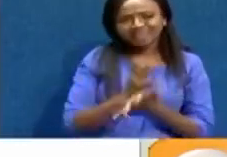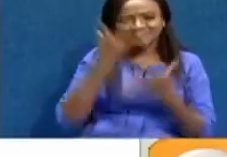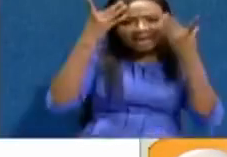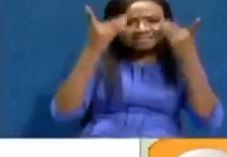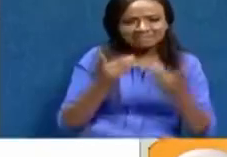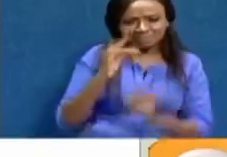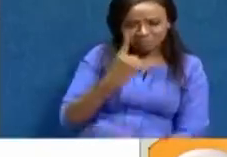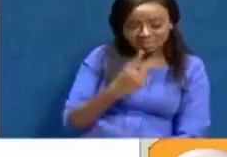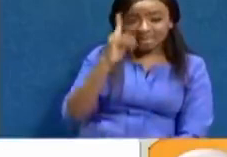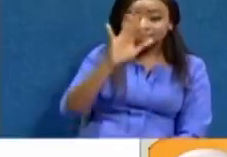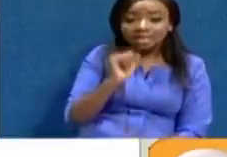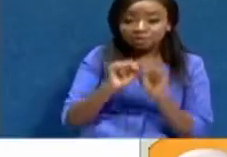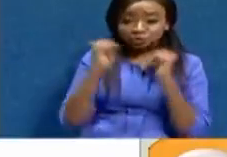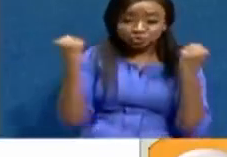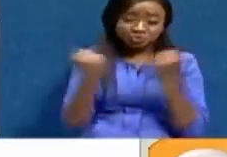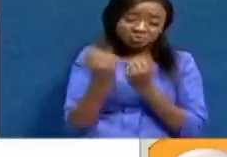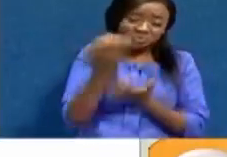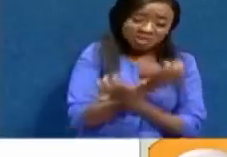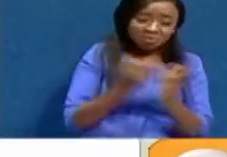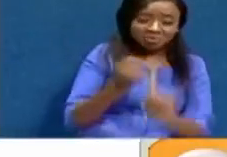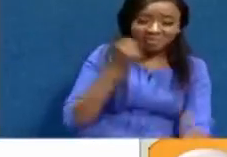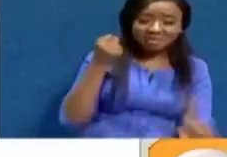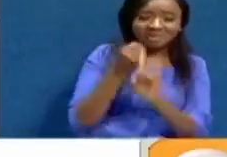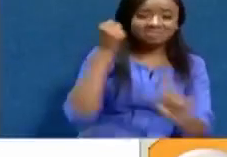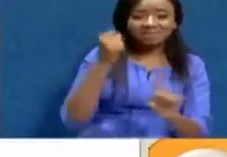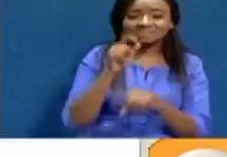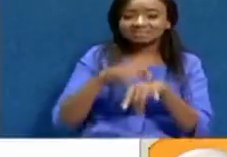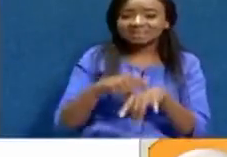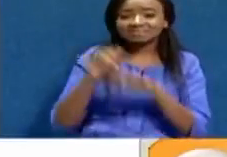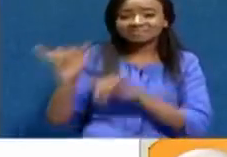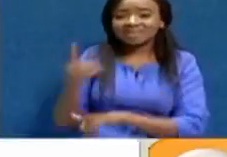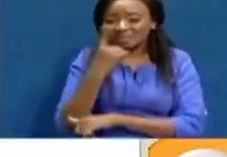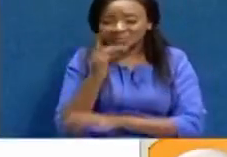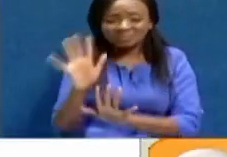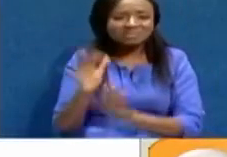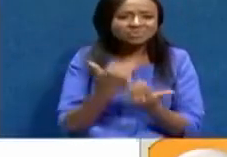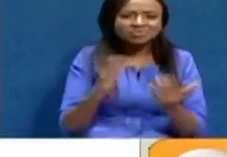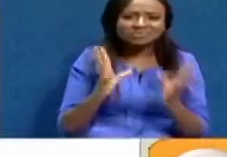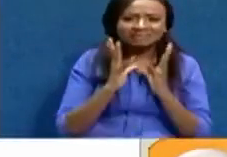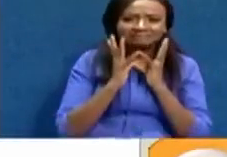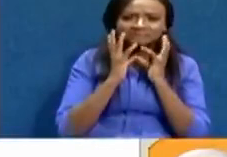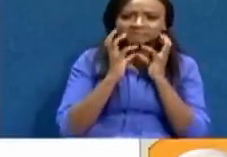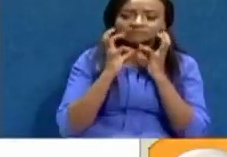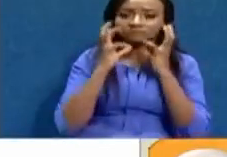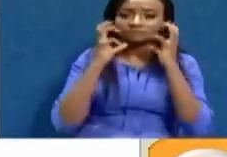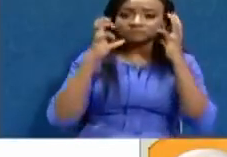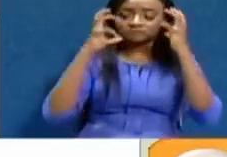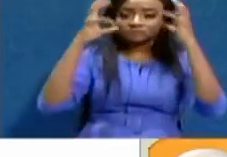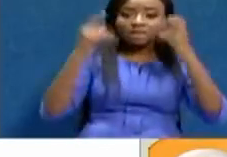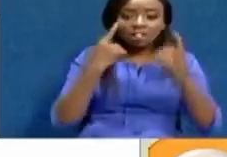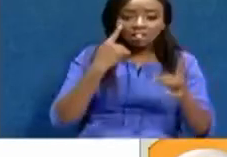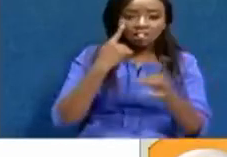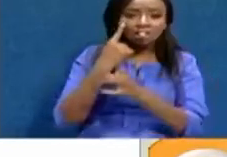The socioeconomic impacts of the extended break away from school was taking a heavy toll on the children, and there was a